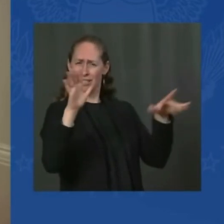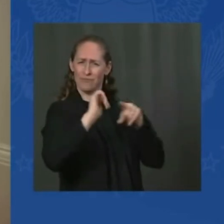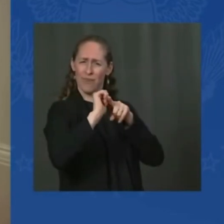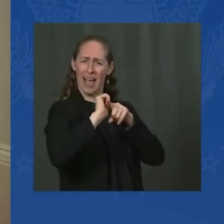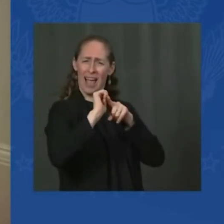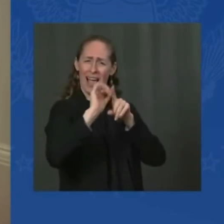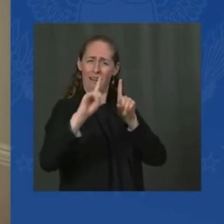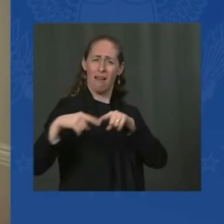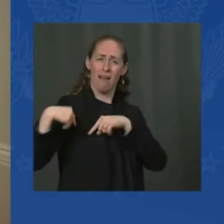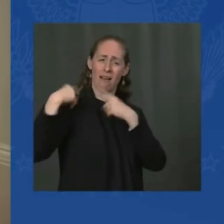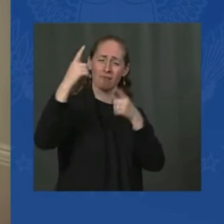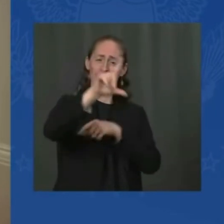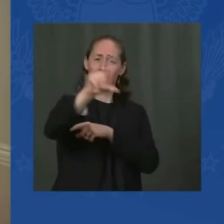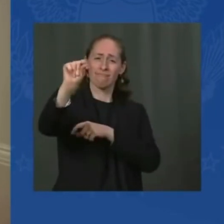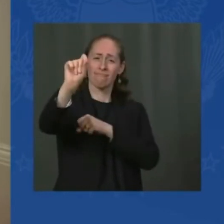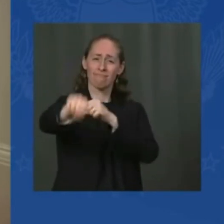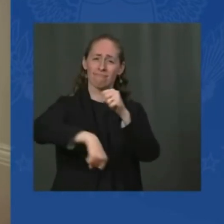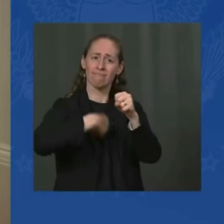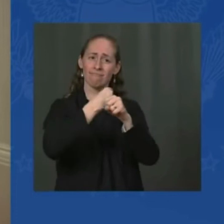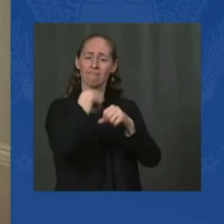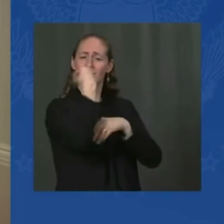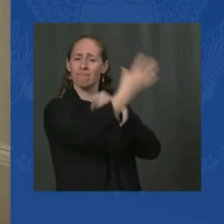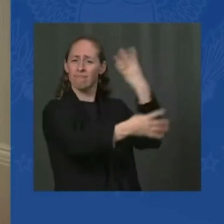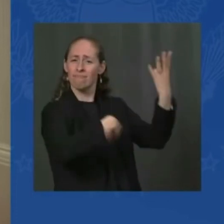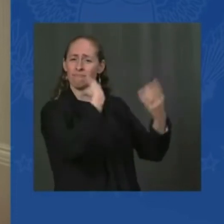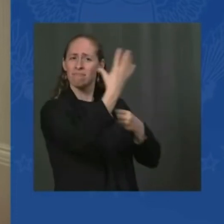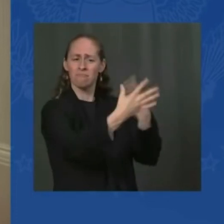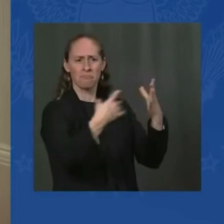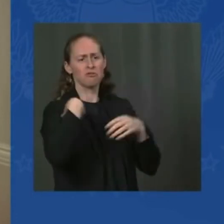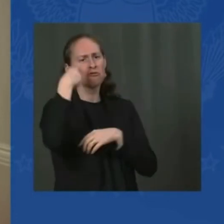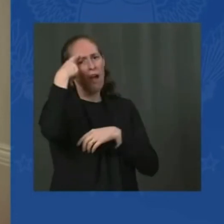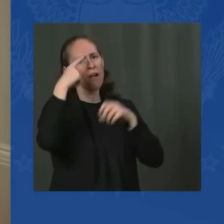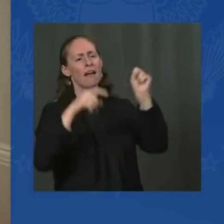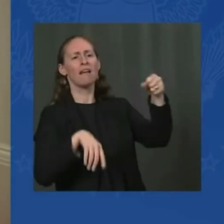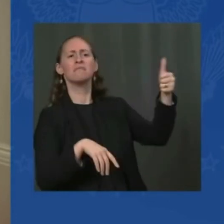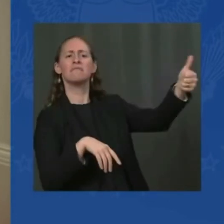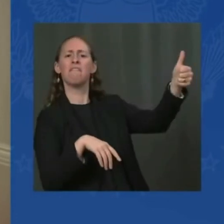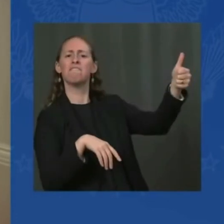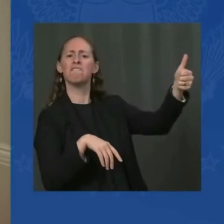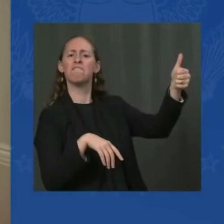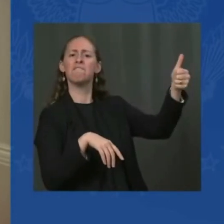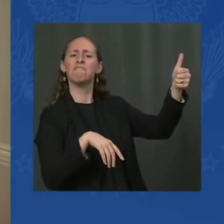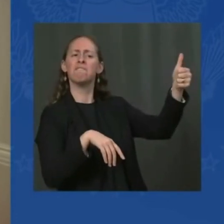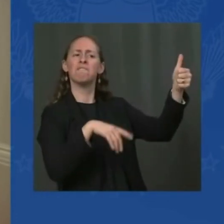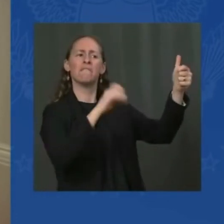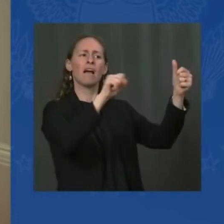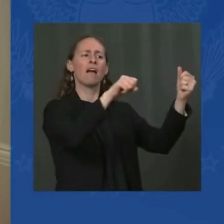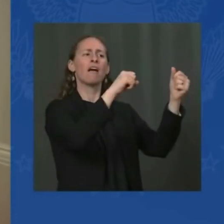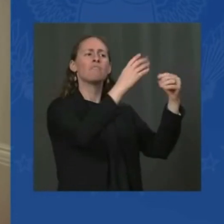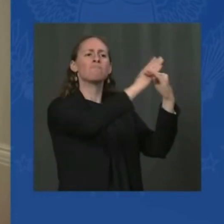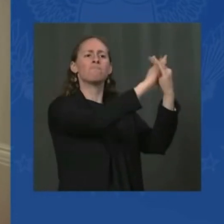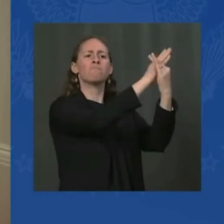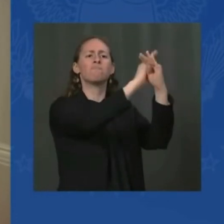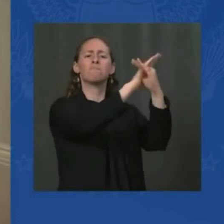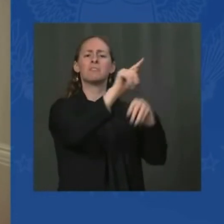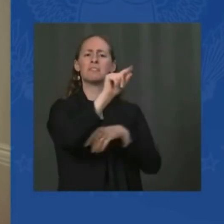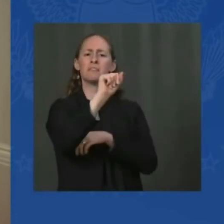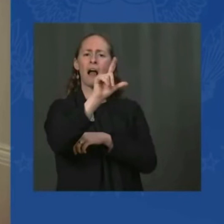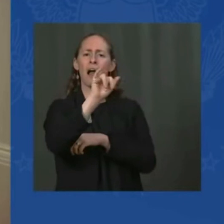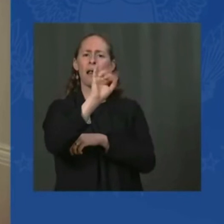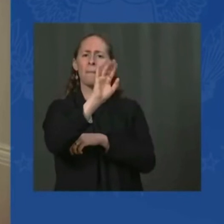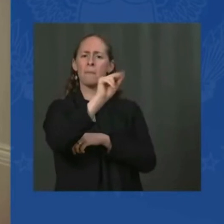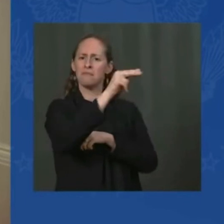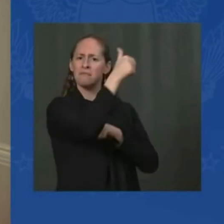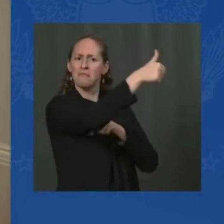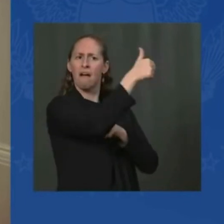equipped would be a strong adversary in their civil wars with the Taliban. That